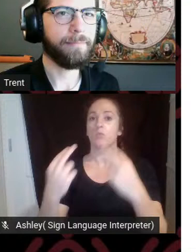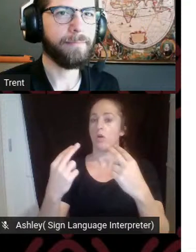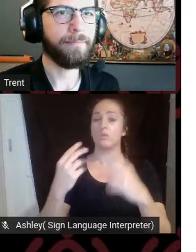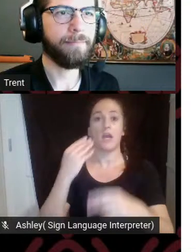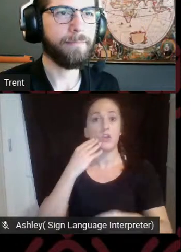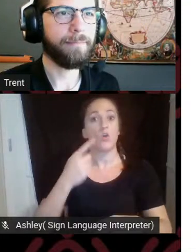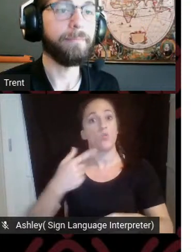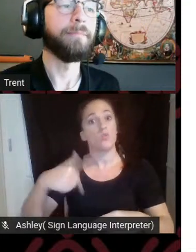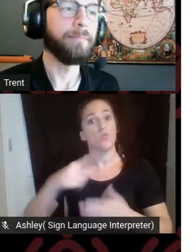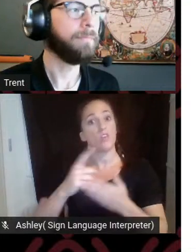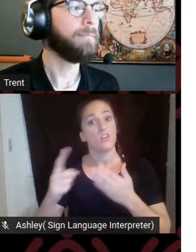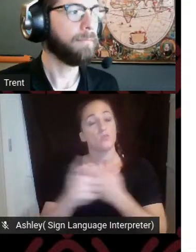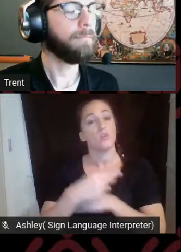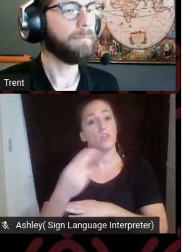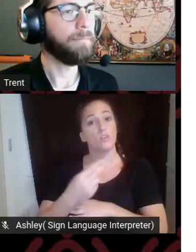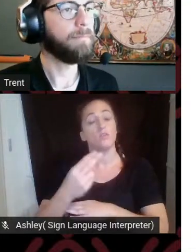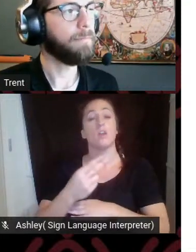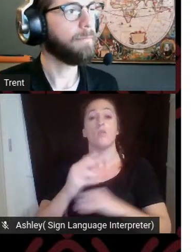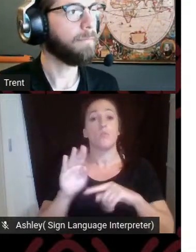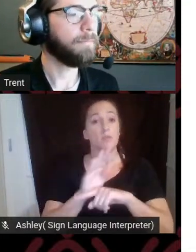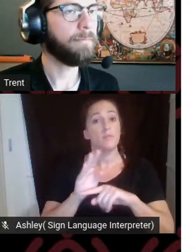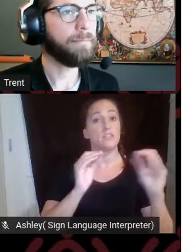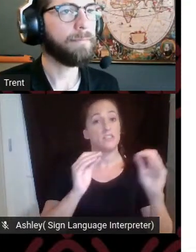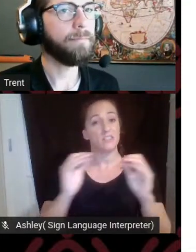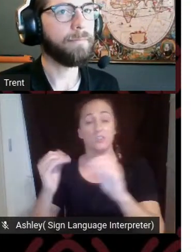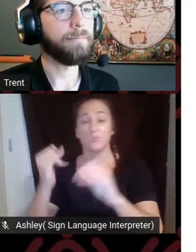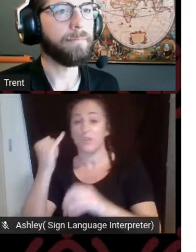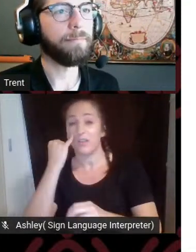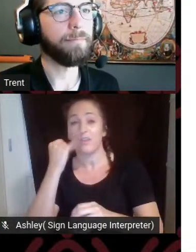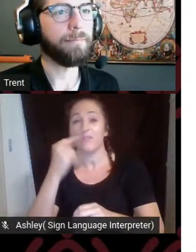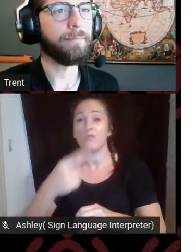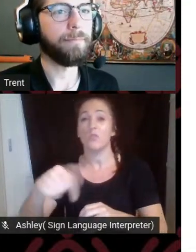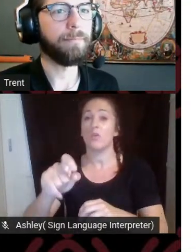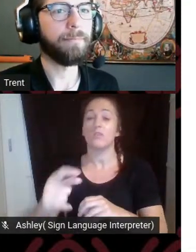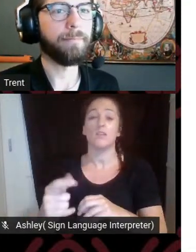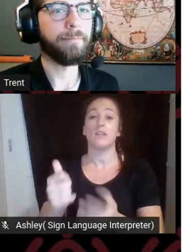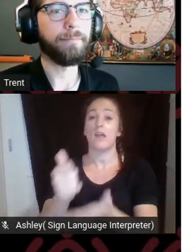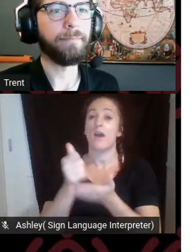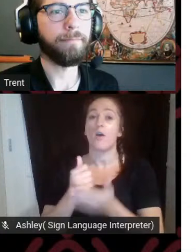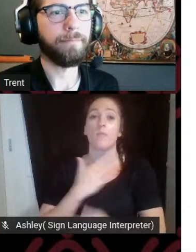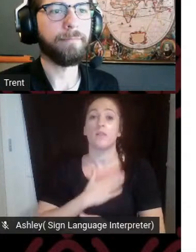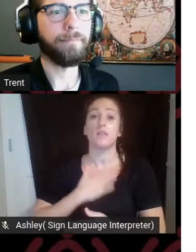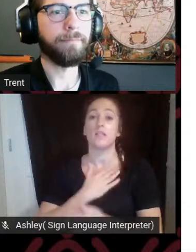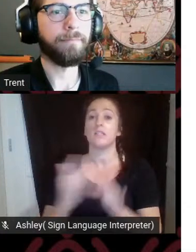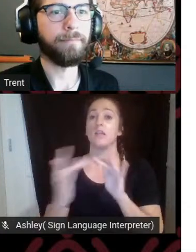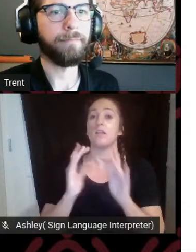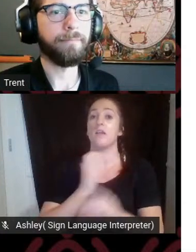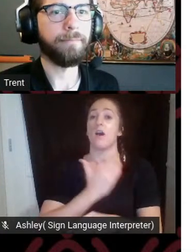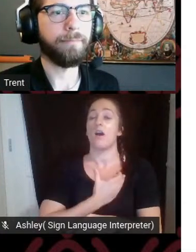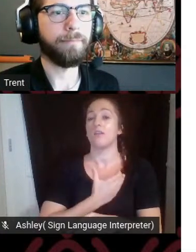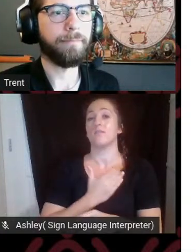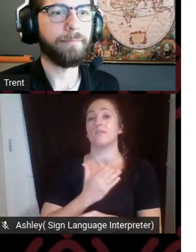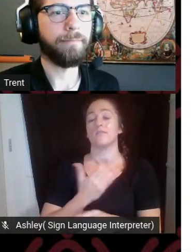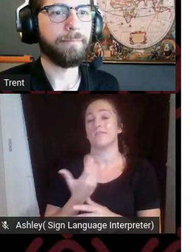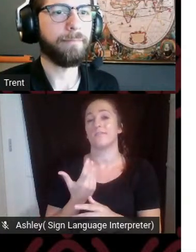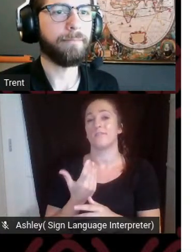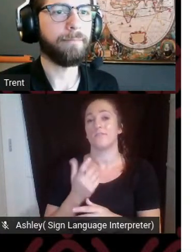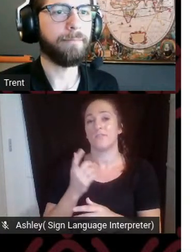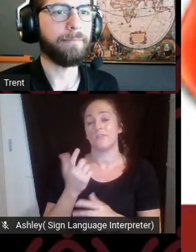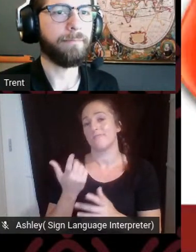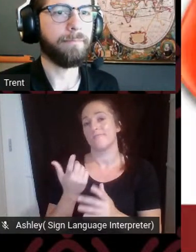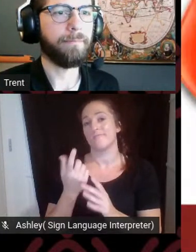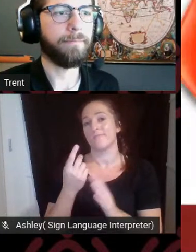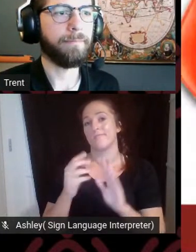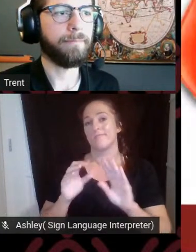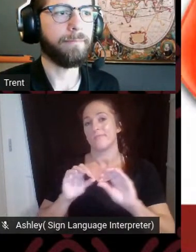be teaching next Thursday. But if there's anything that we can do to help you, please pop in during office hours. If you're unavailable at that time, please feel